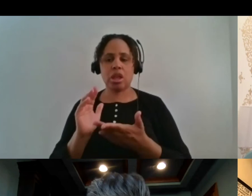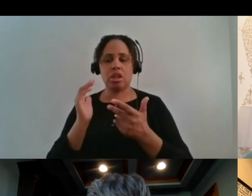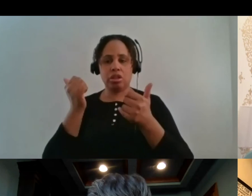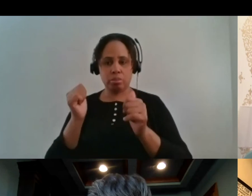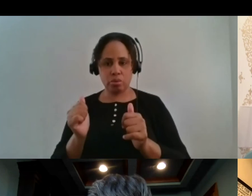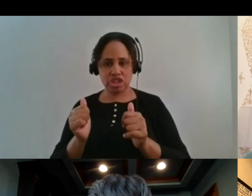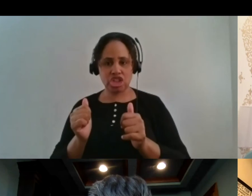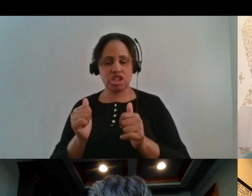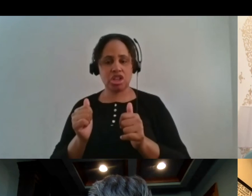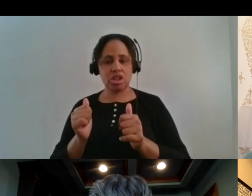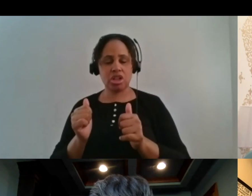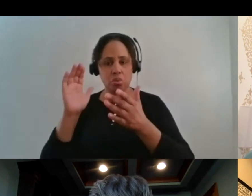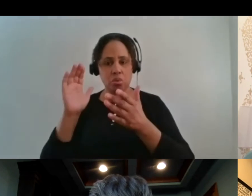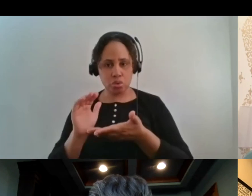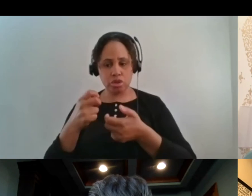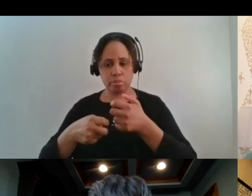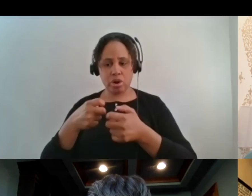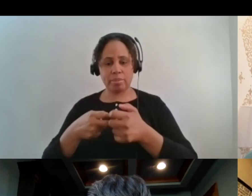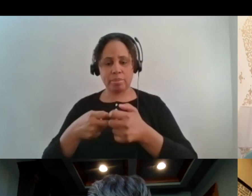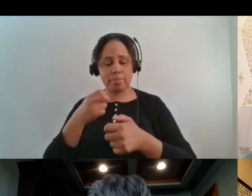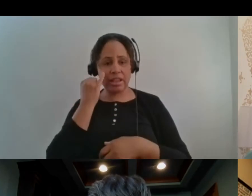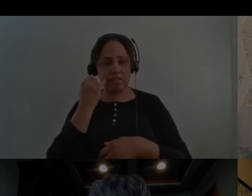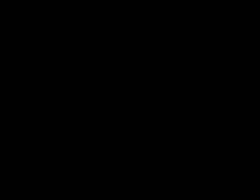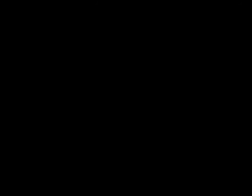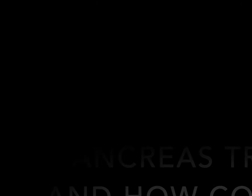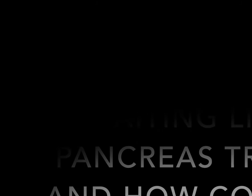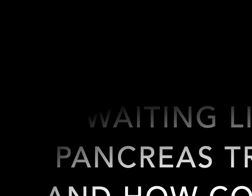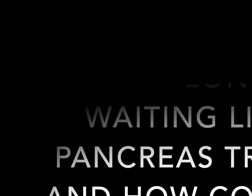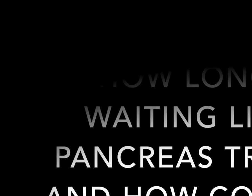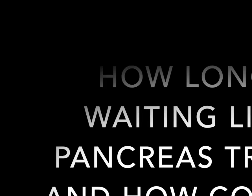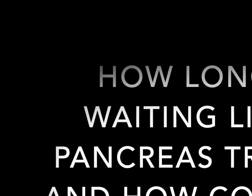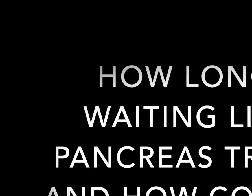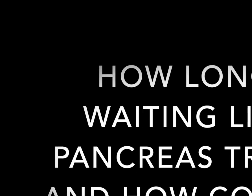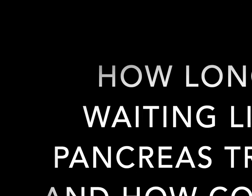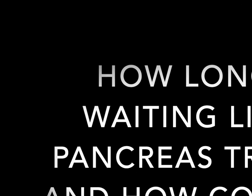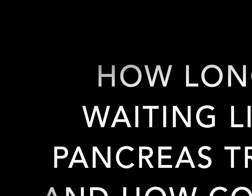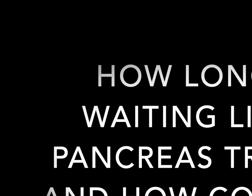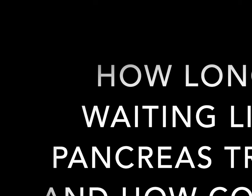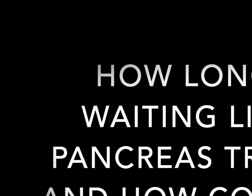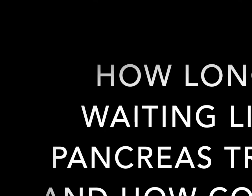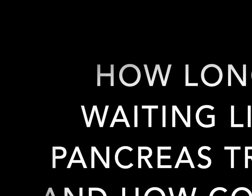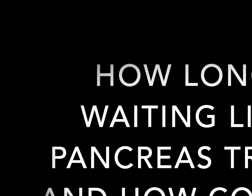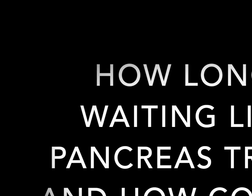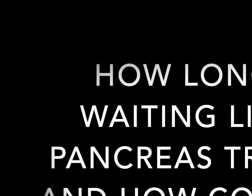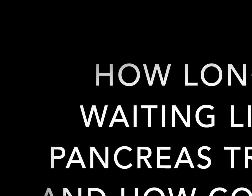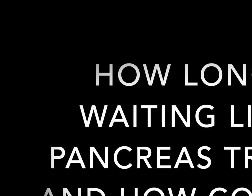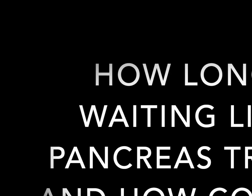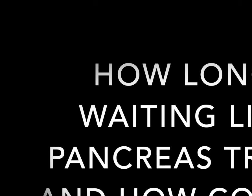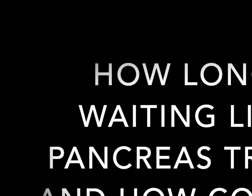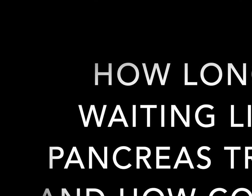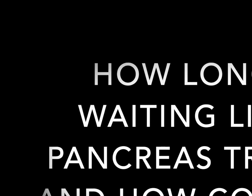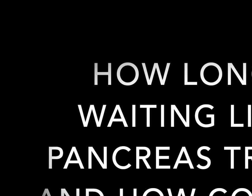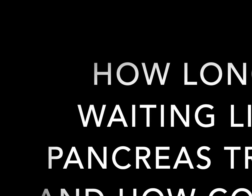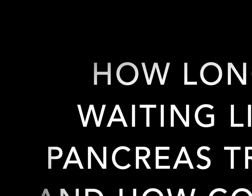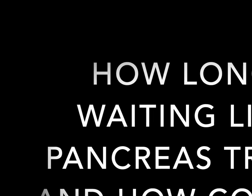from diabetes if we optimize those risk factors. Dr. Katariya, we have a follow-up question. How long is the waiting list for